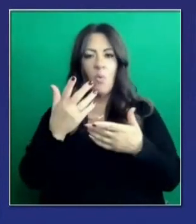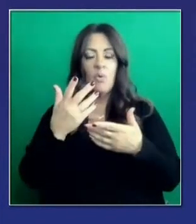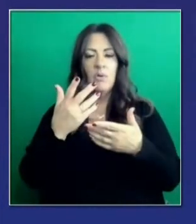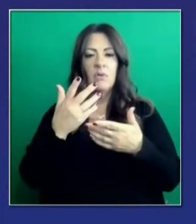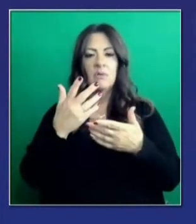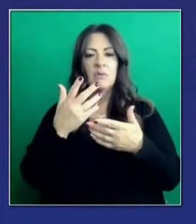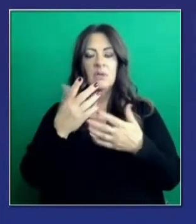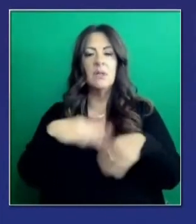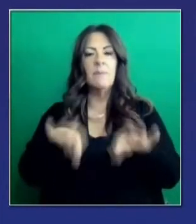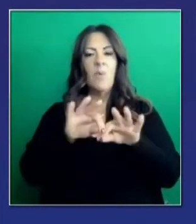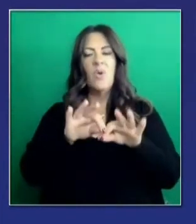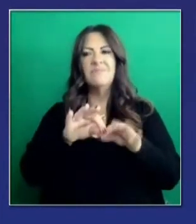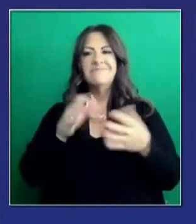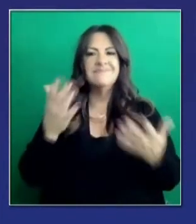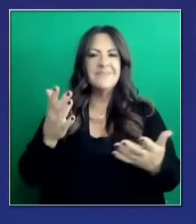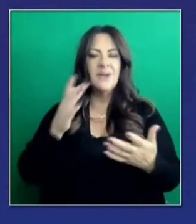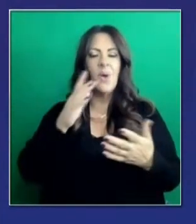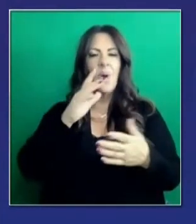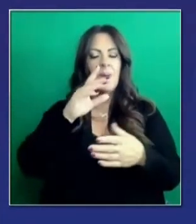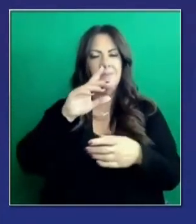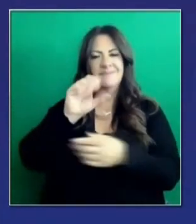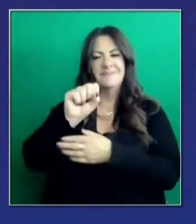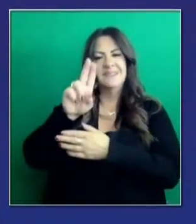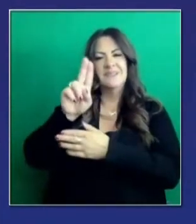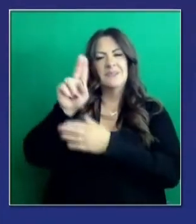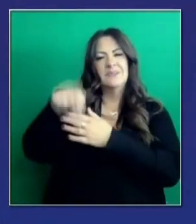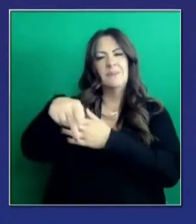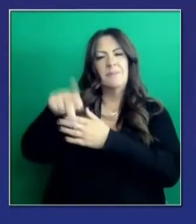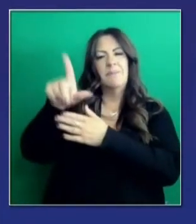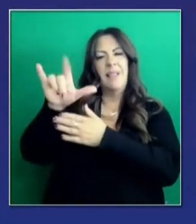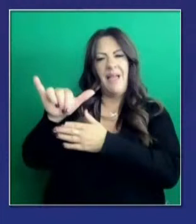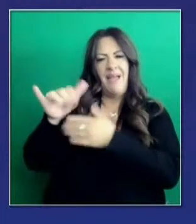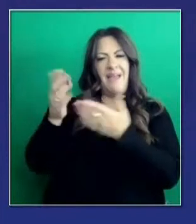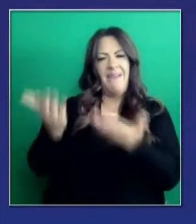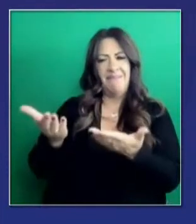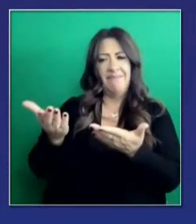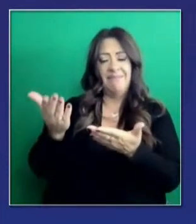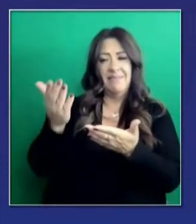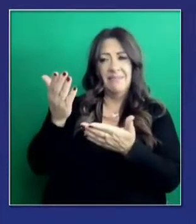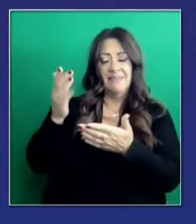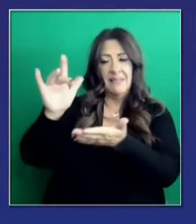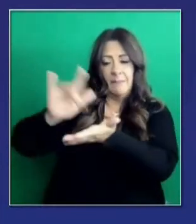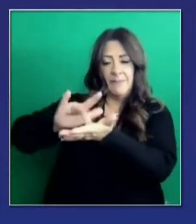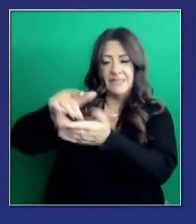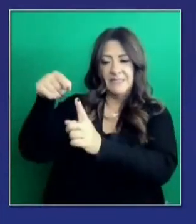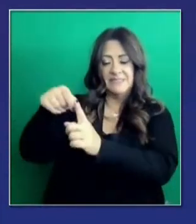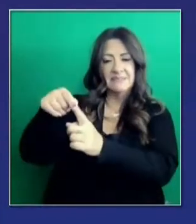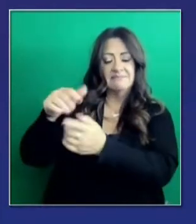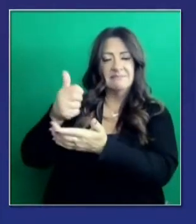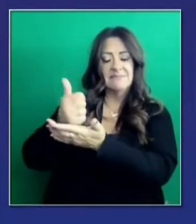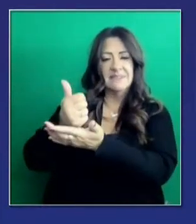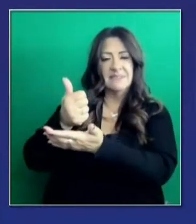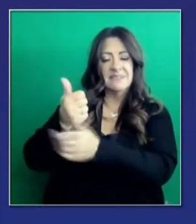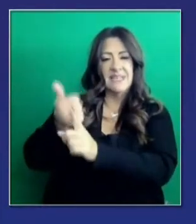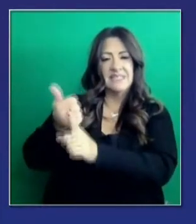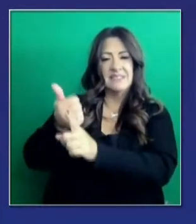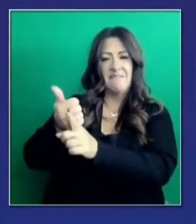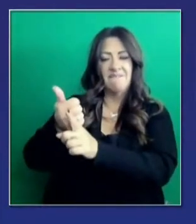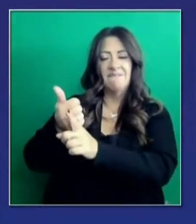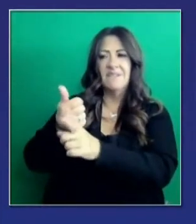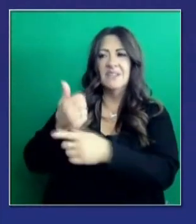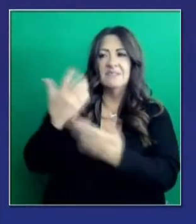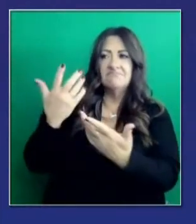supply. And that's foundational. Of course, there are attitudes related to vaccines that also need to be addressed, and that's